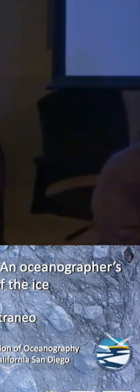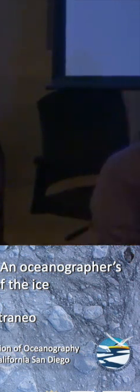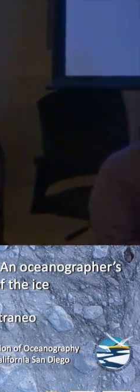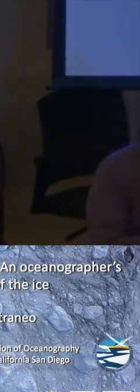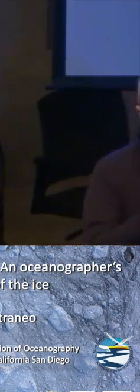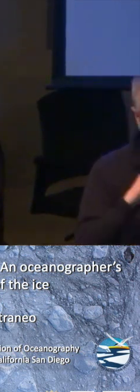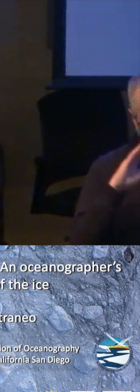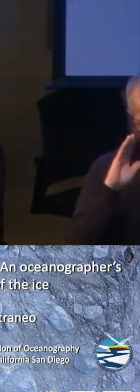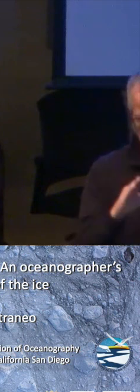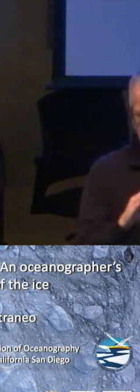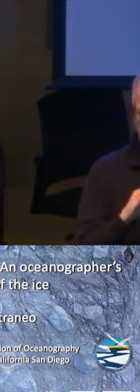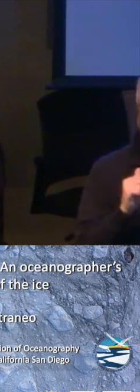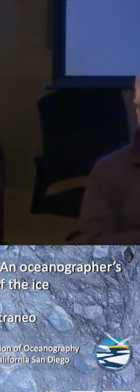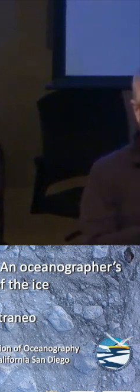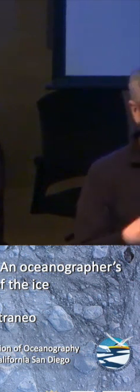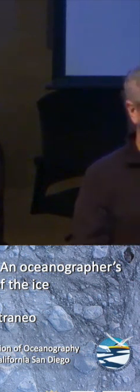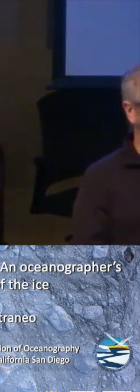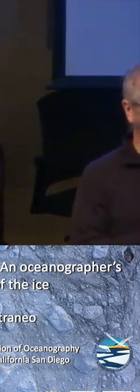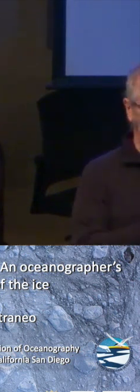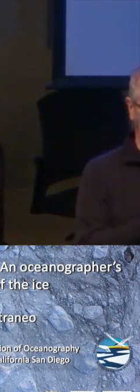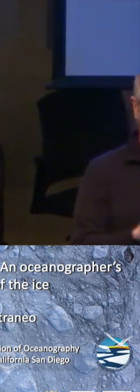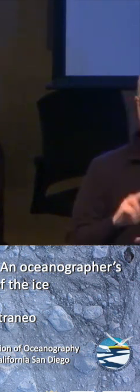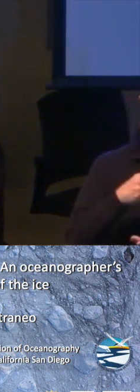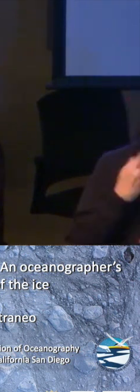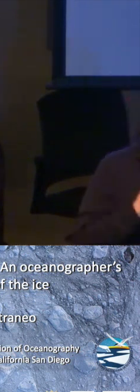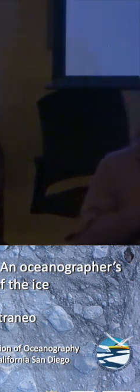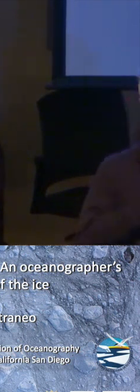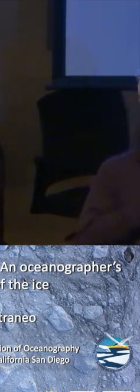to the University of Washington.